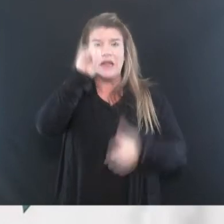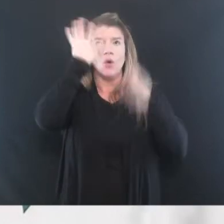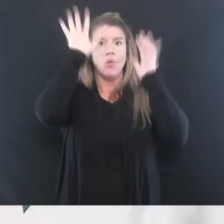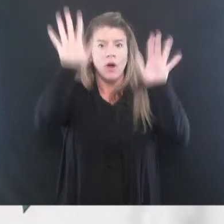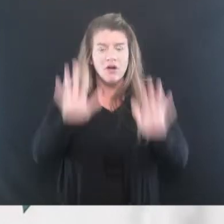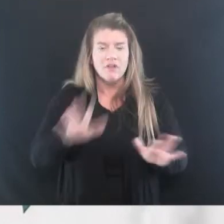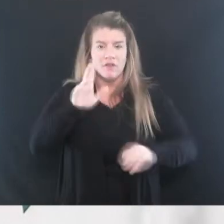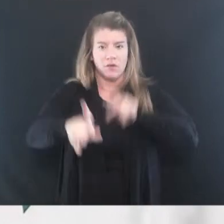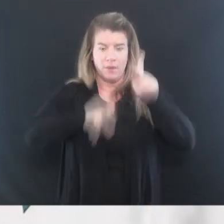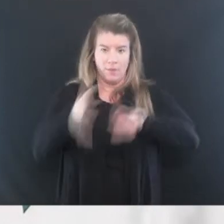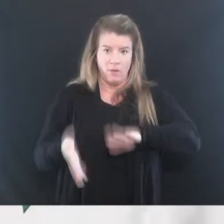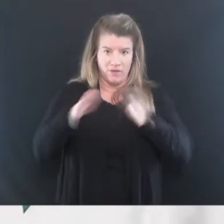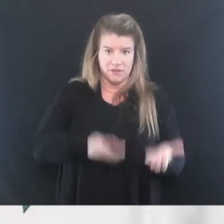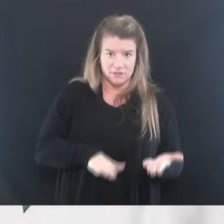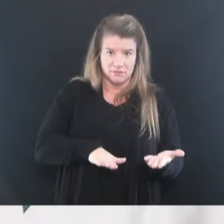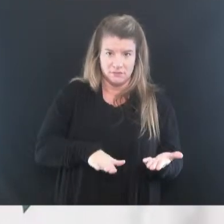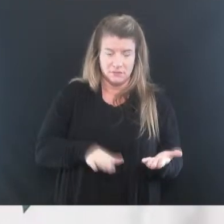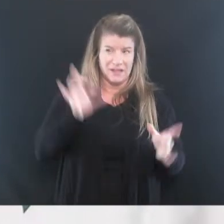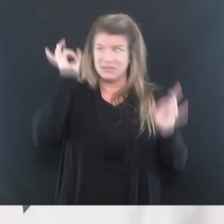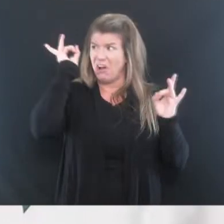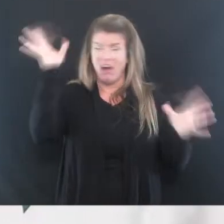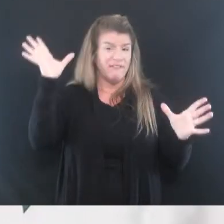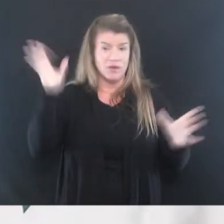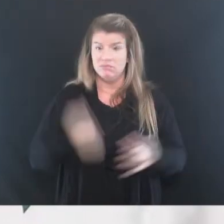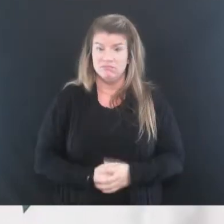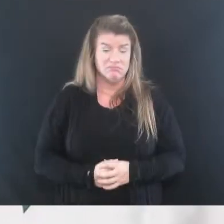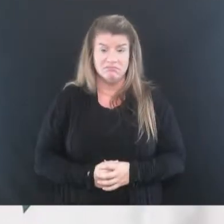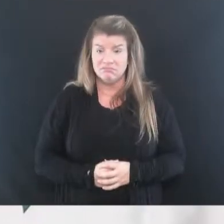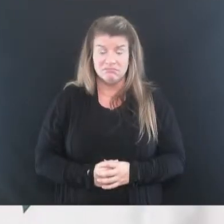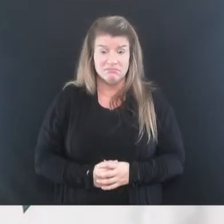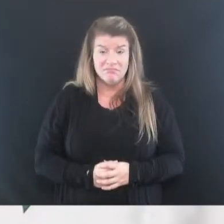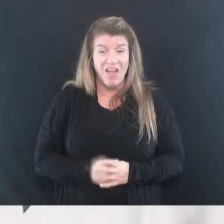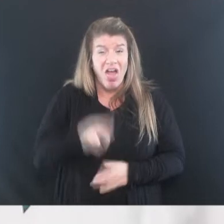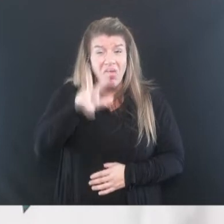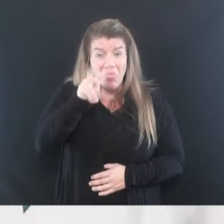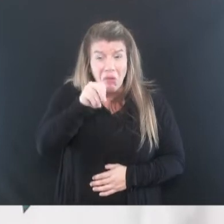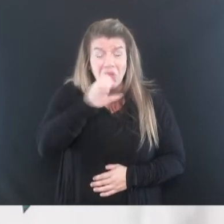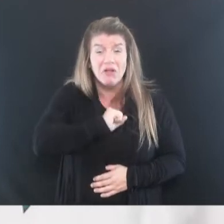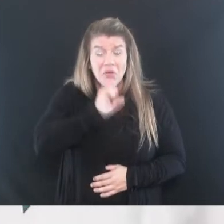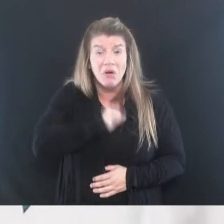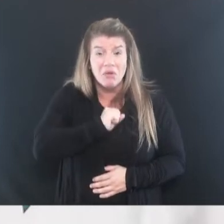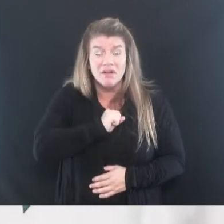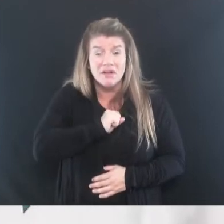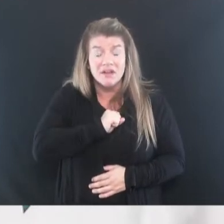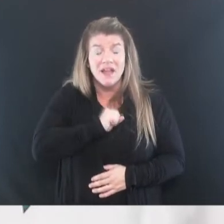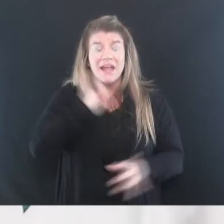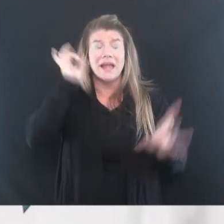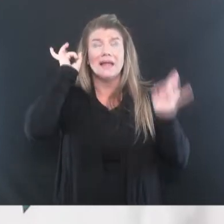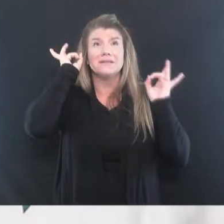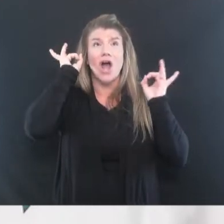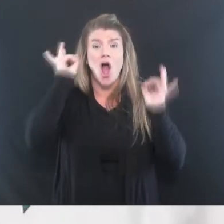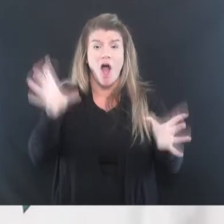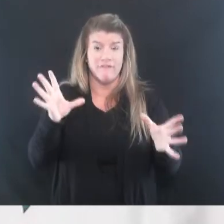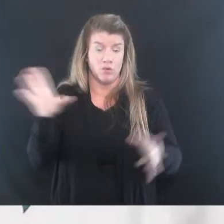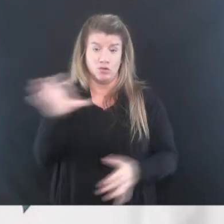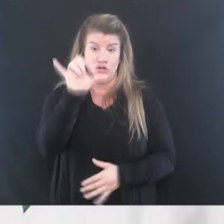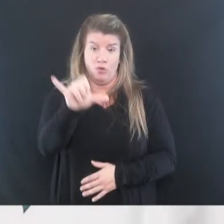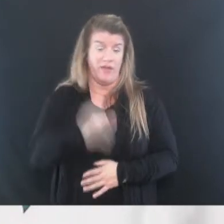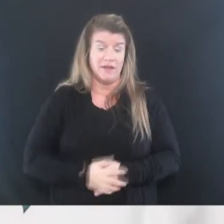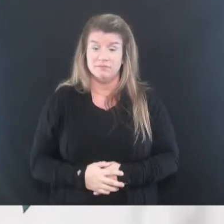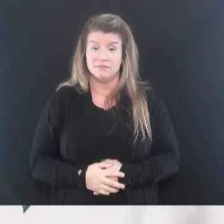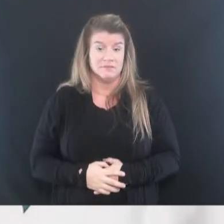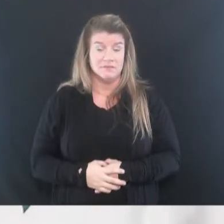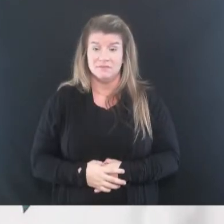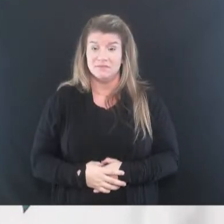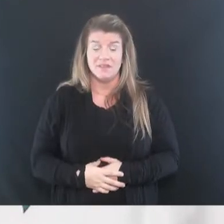lost. It's awful. A 30-year-old. It is awful to do this and everything and